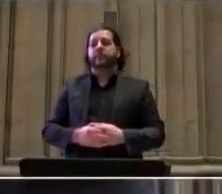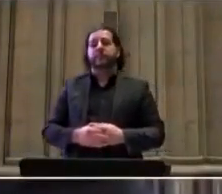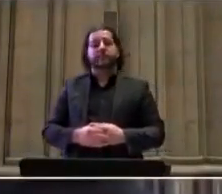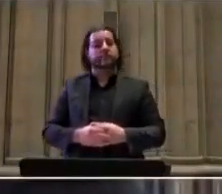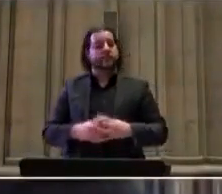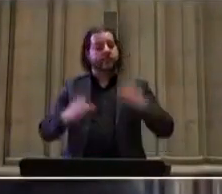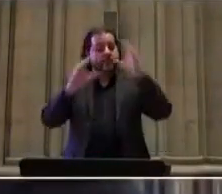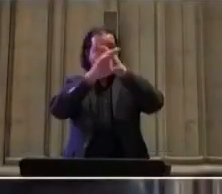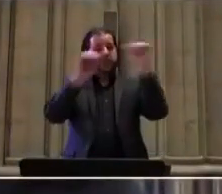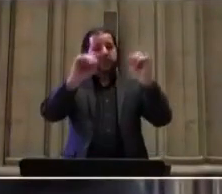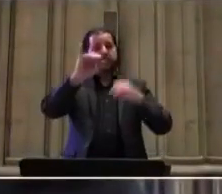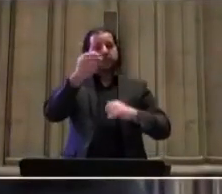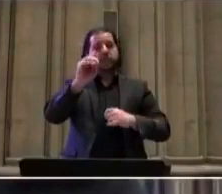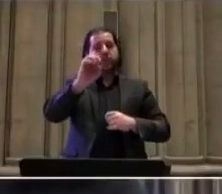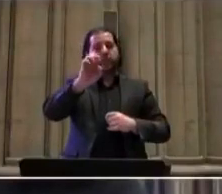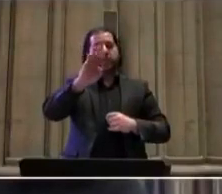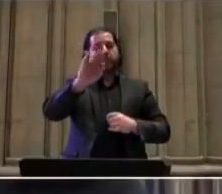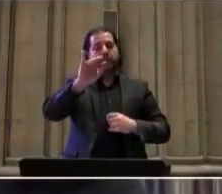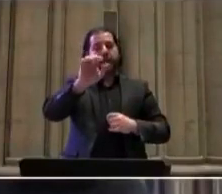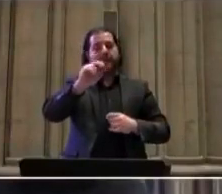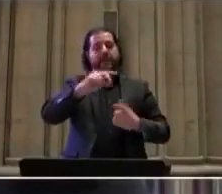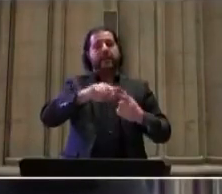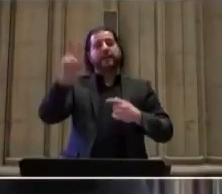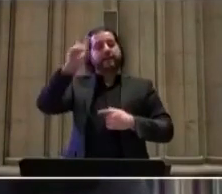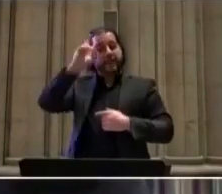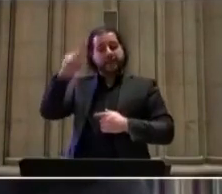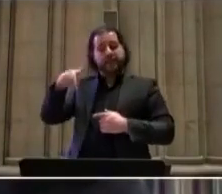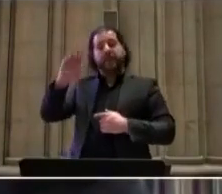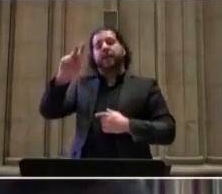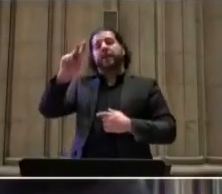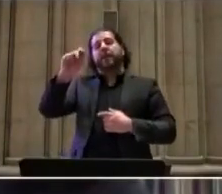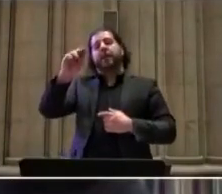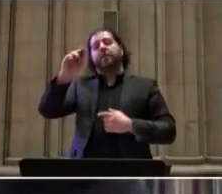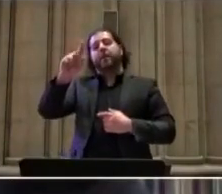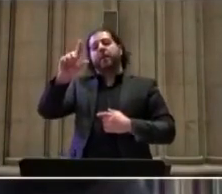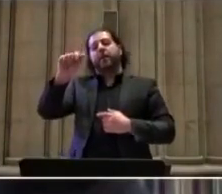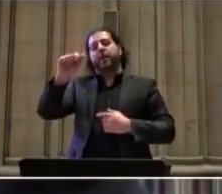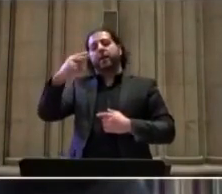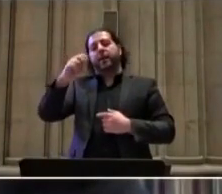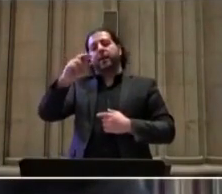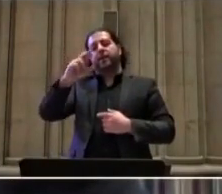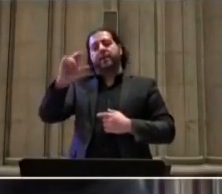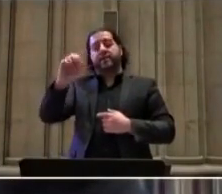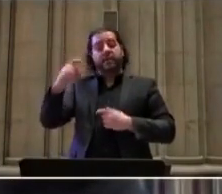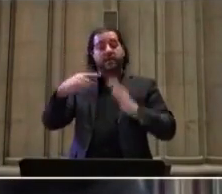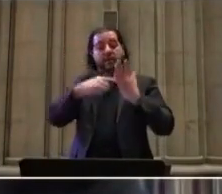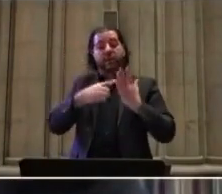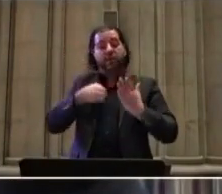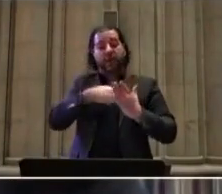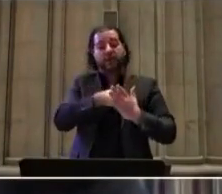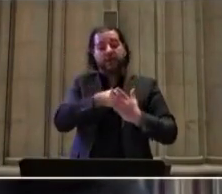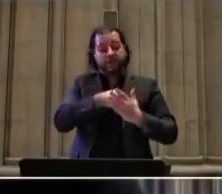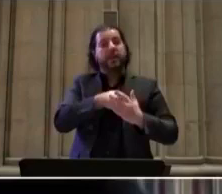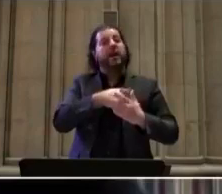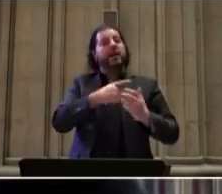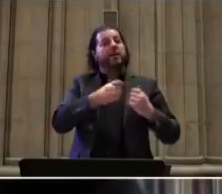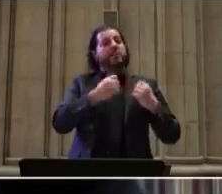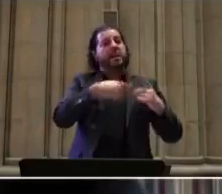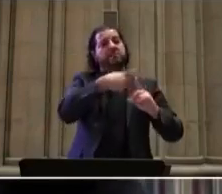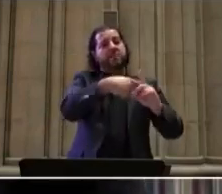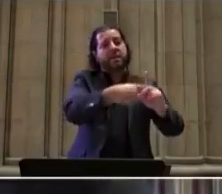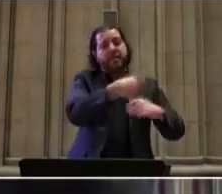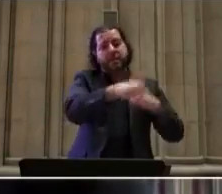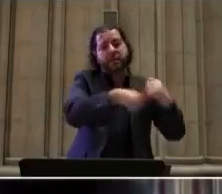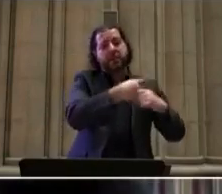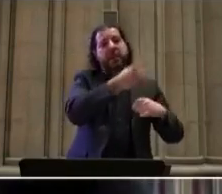As President Joe Biden and Vice President Kamala Harris have shown us in the years and months we have traveled with them on their journey